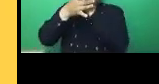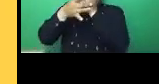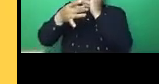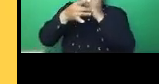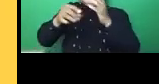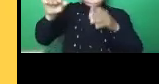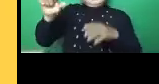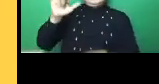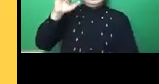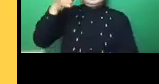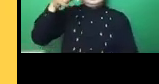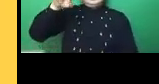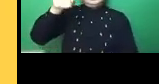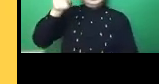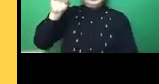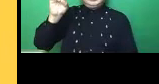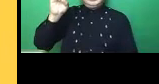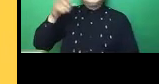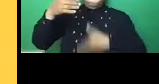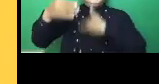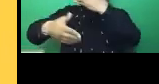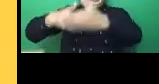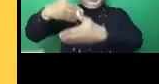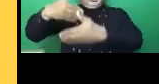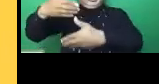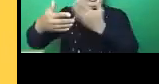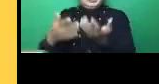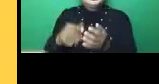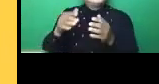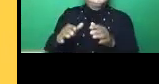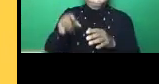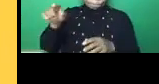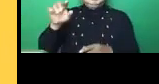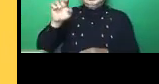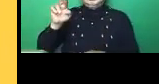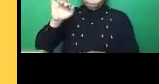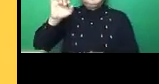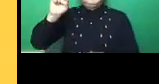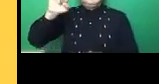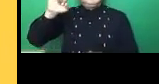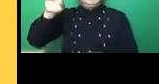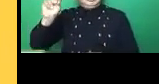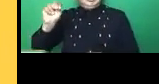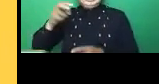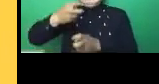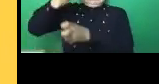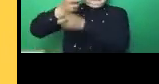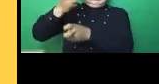a liquid resin instead. And this resin is cured or hardened using